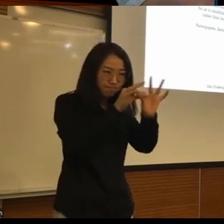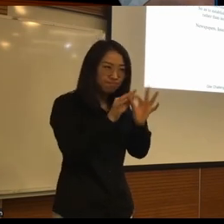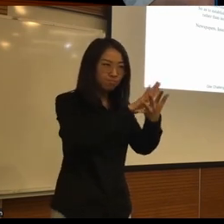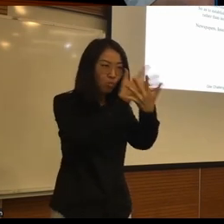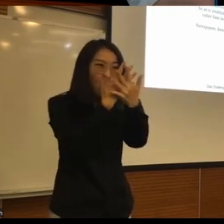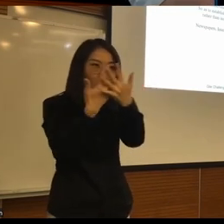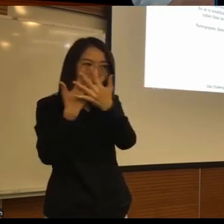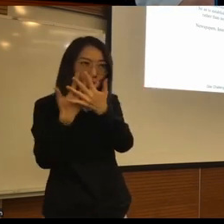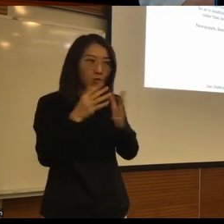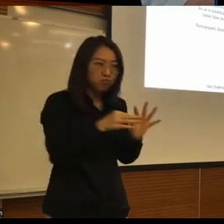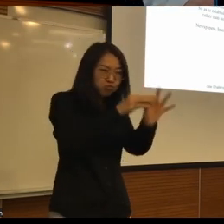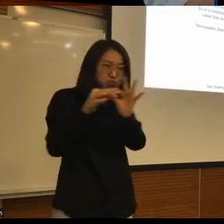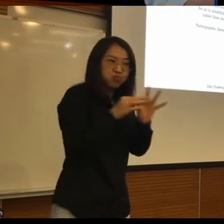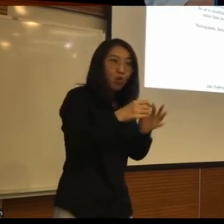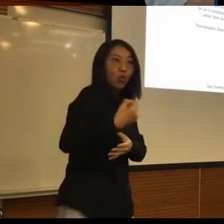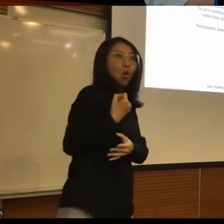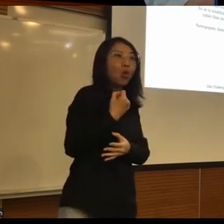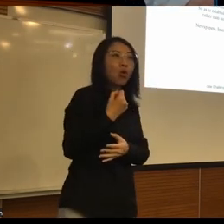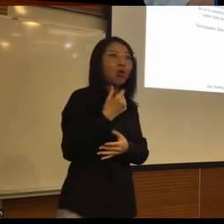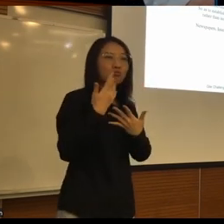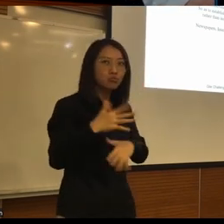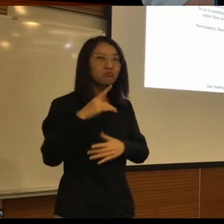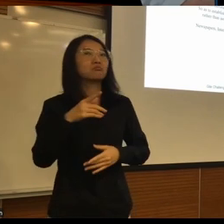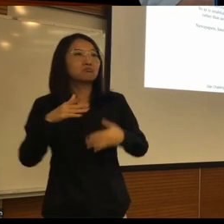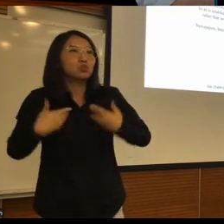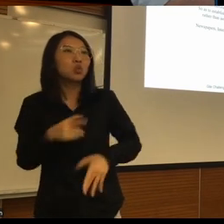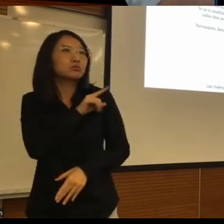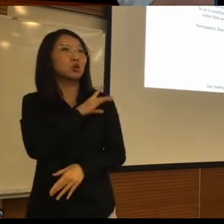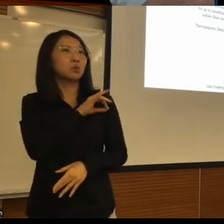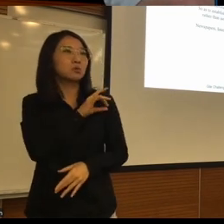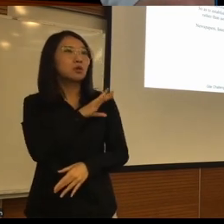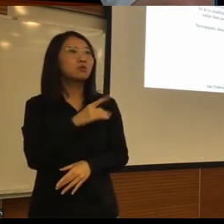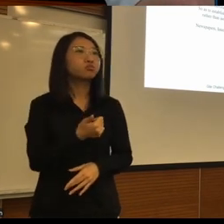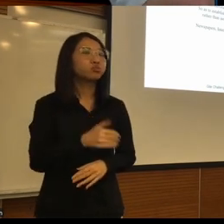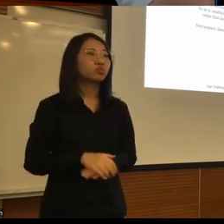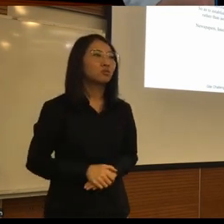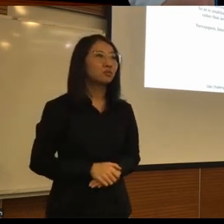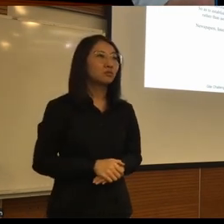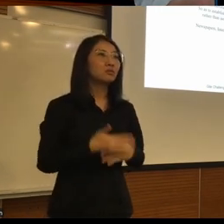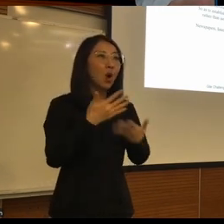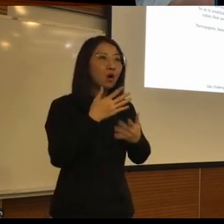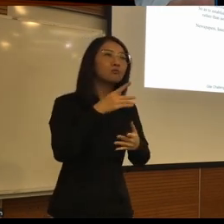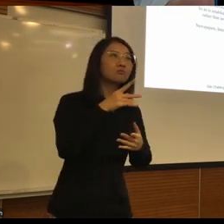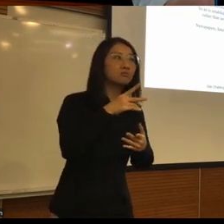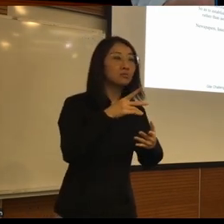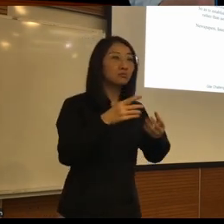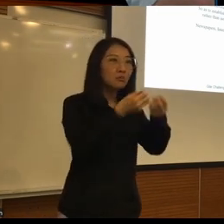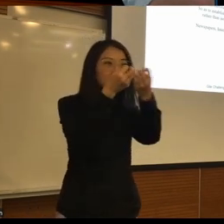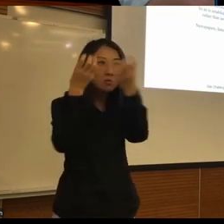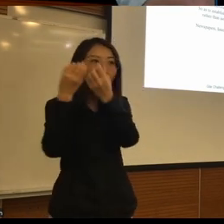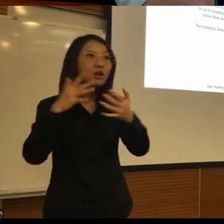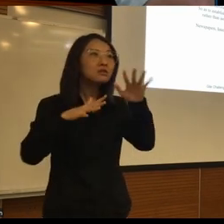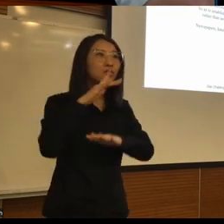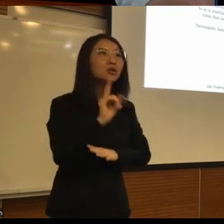links between the various elements. So get interested in the world around you.